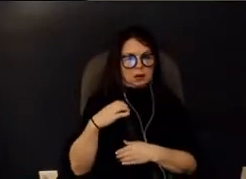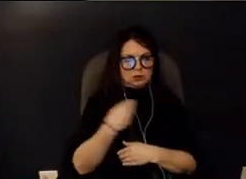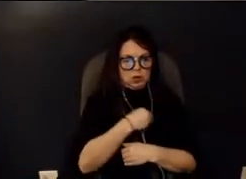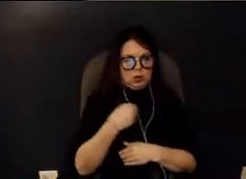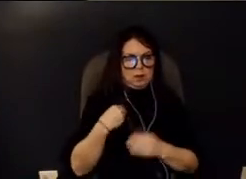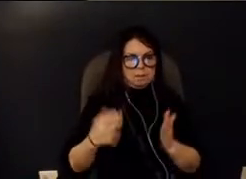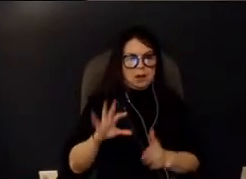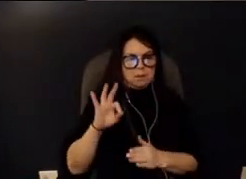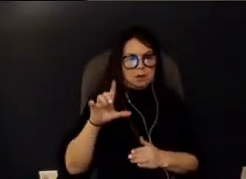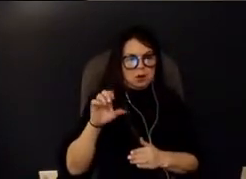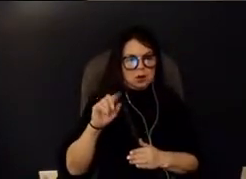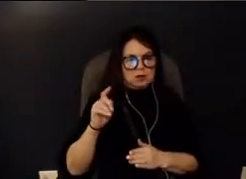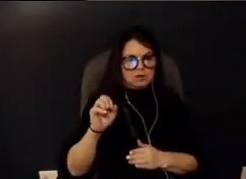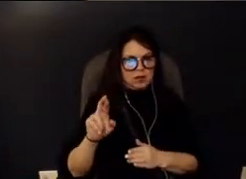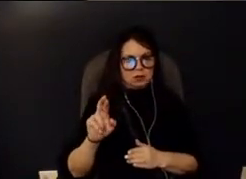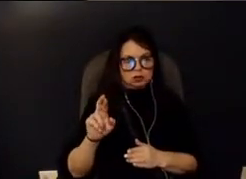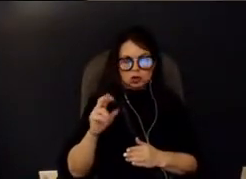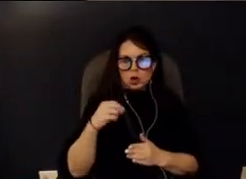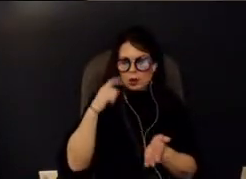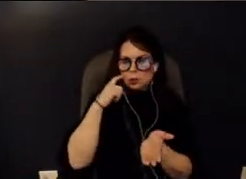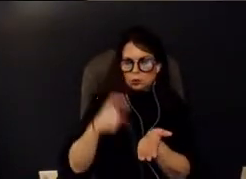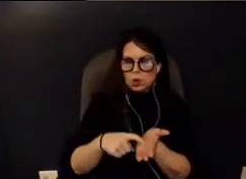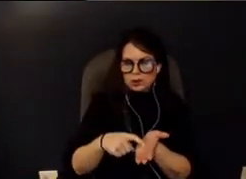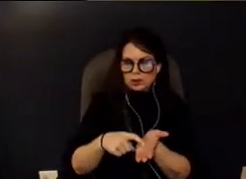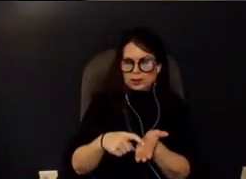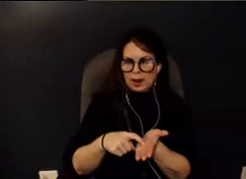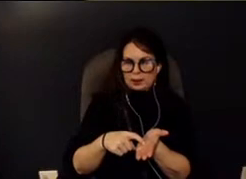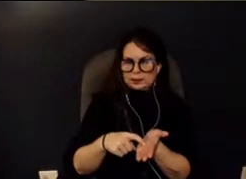the council members to present their amendments tonight, I think.